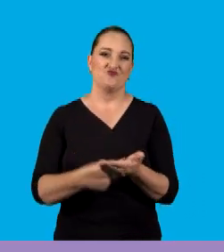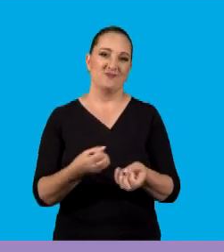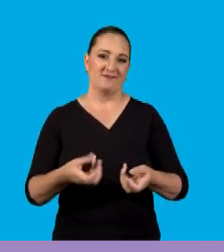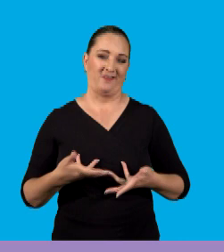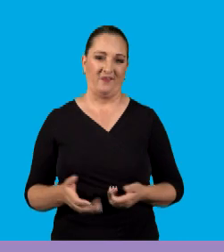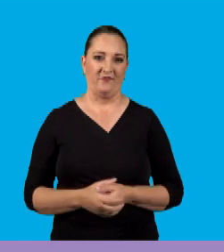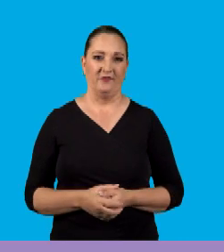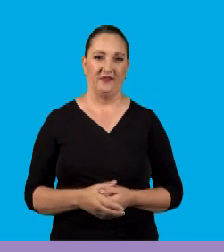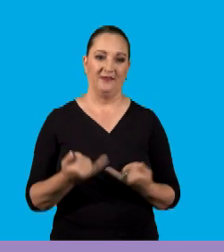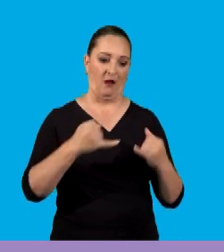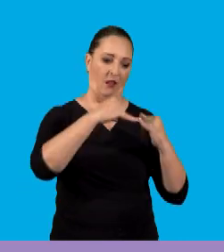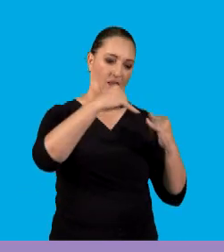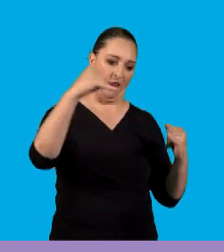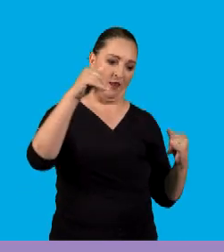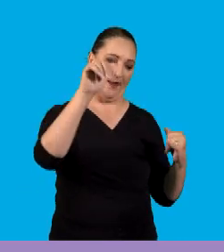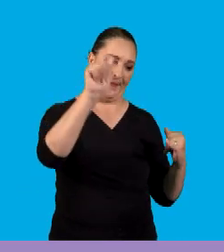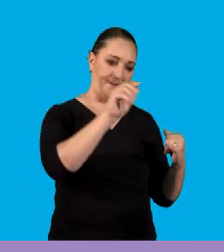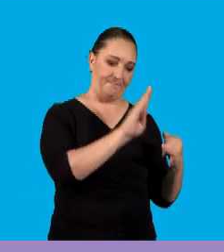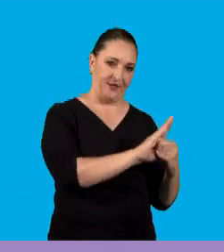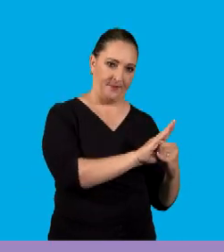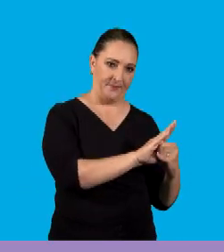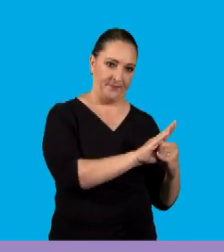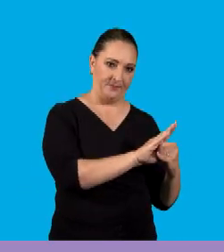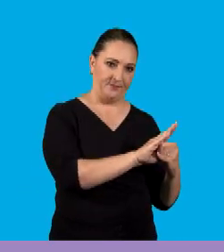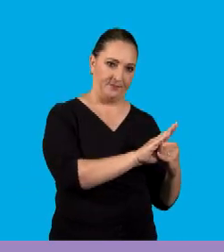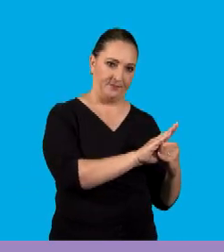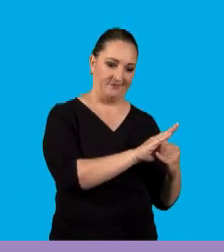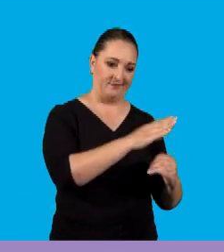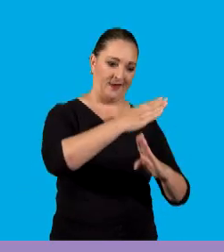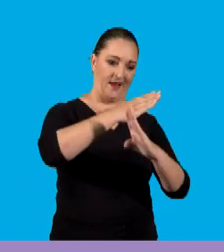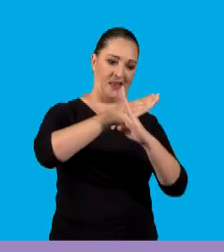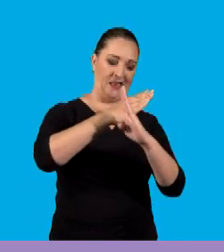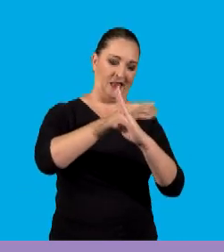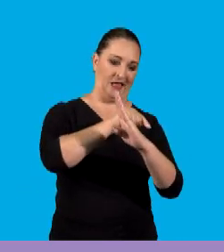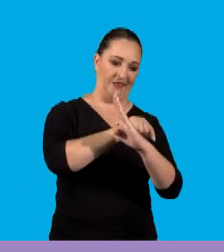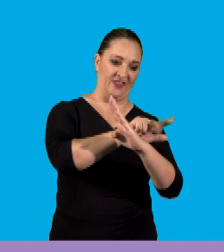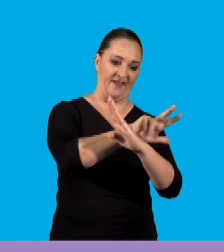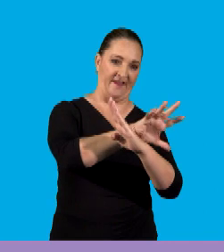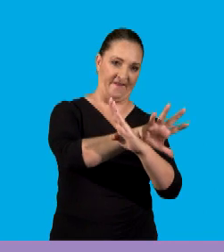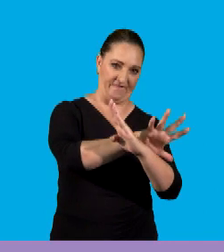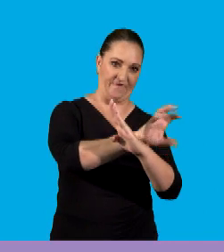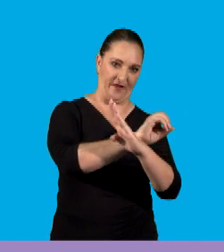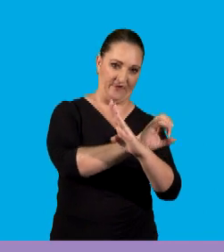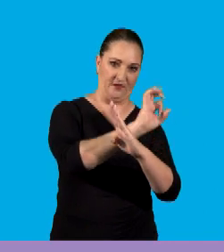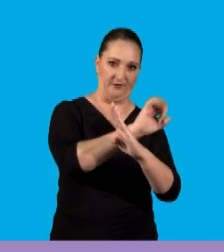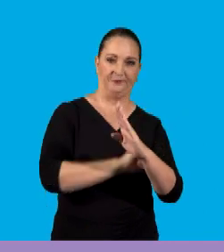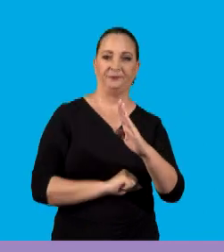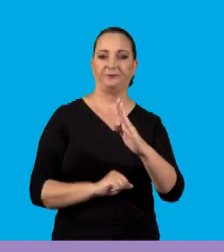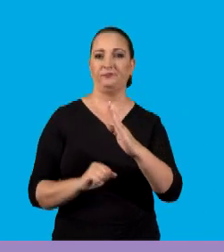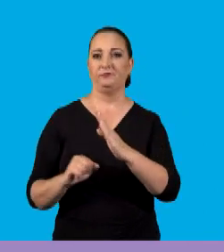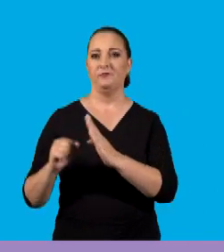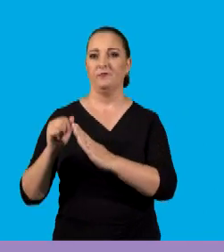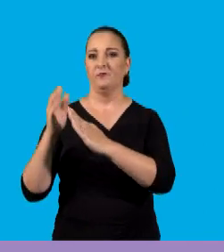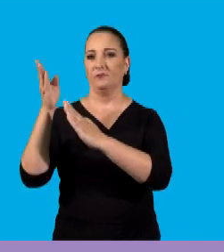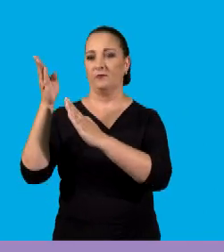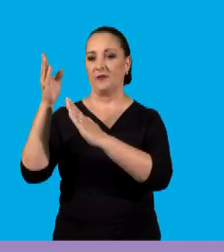two lines. Line AB at the intersection has an angle of 50 degrees. Line CD has